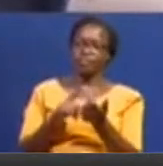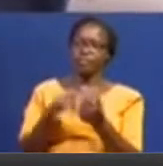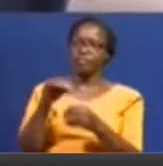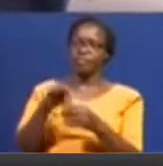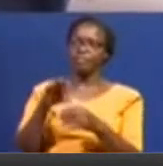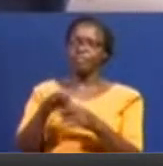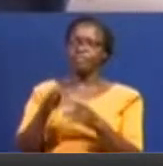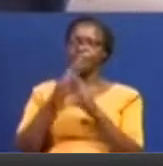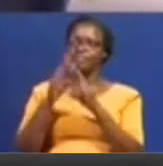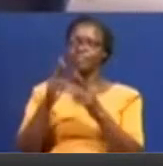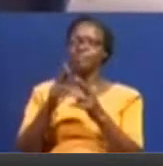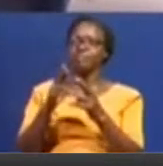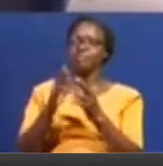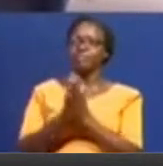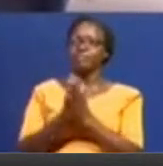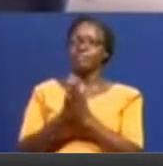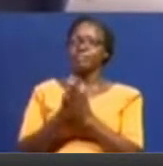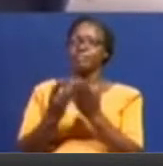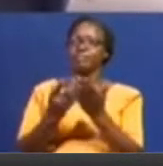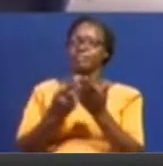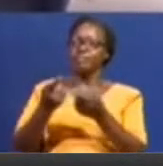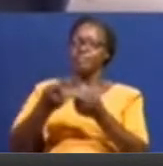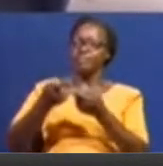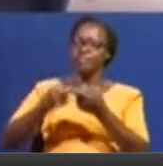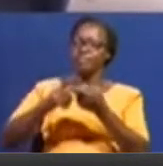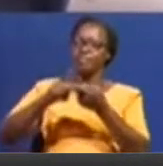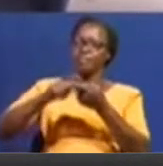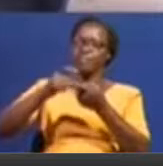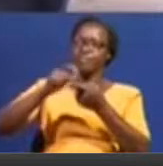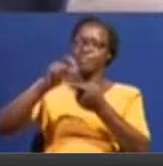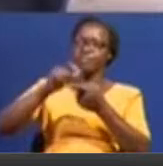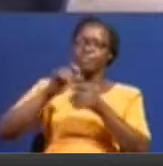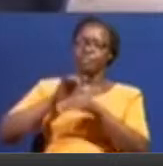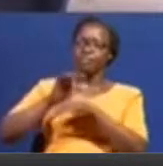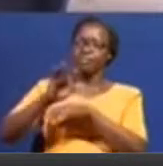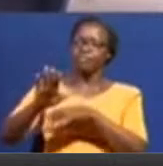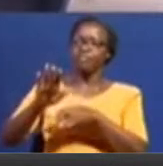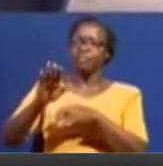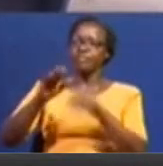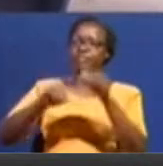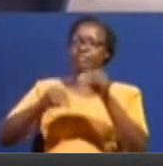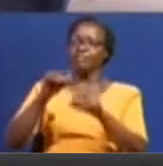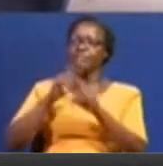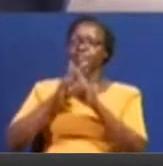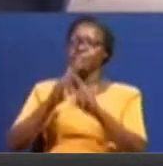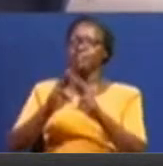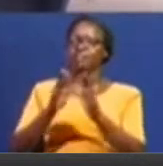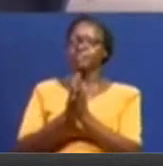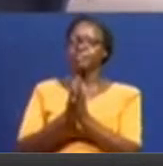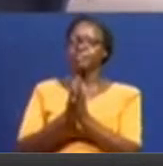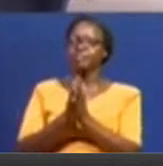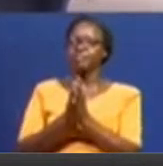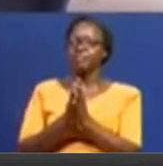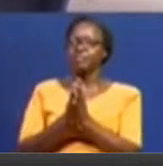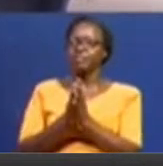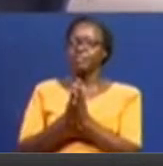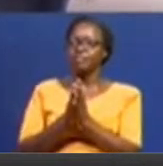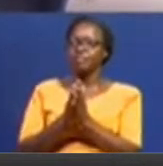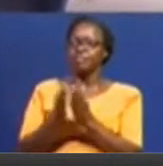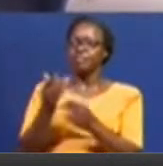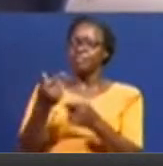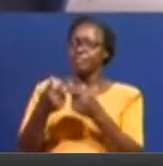election results, tabulate those election results, transmit those election results, collate,